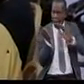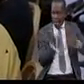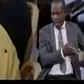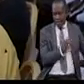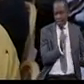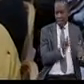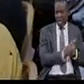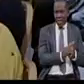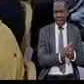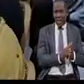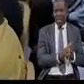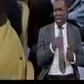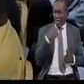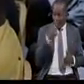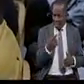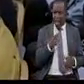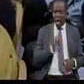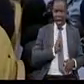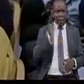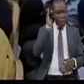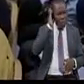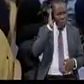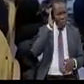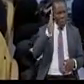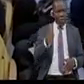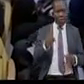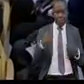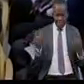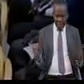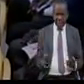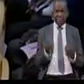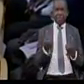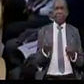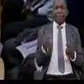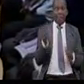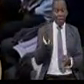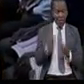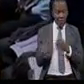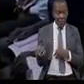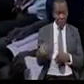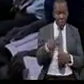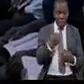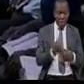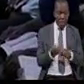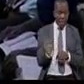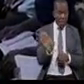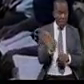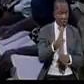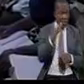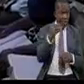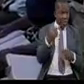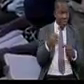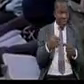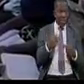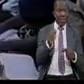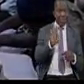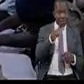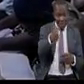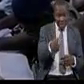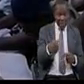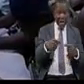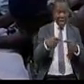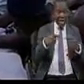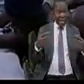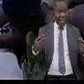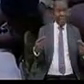understand, when you make yourself an adversary of the Lord, that's your choice. That's judgment.